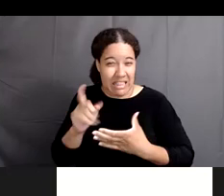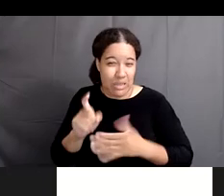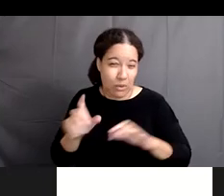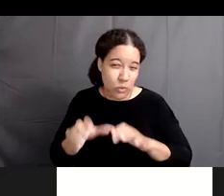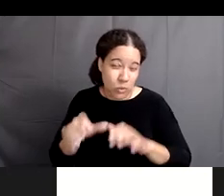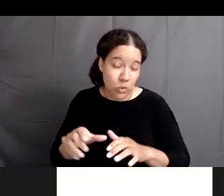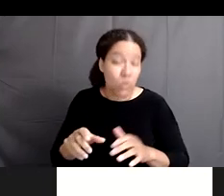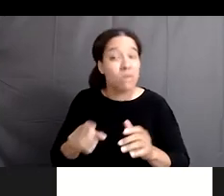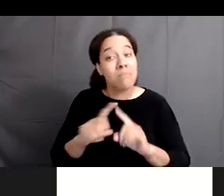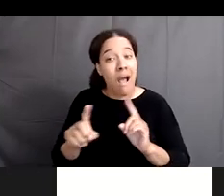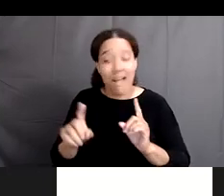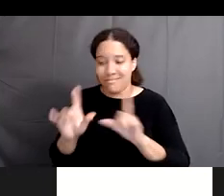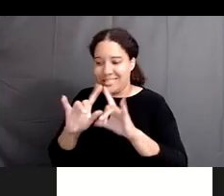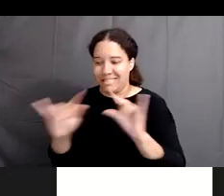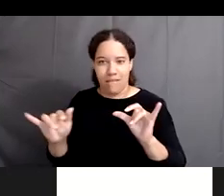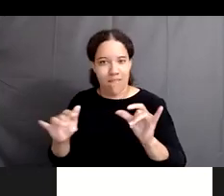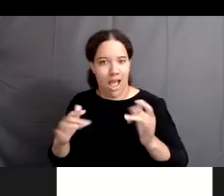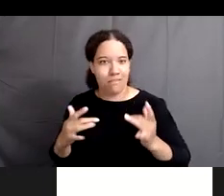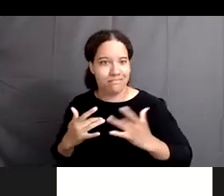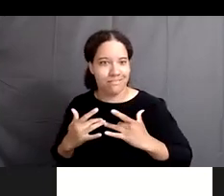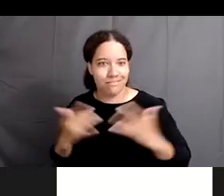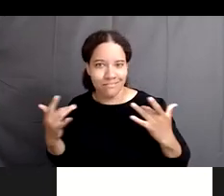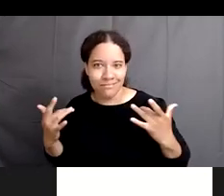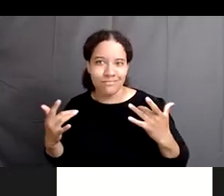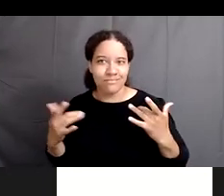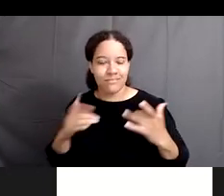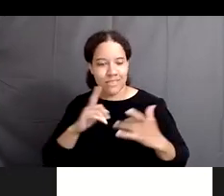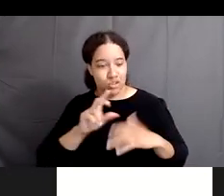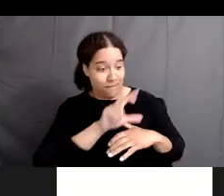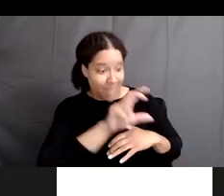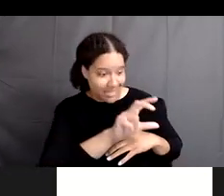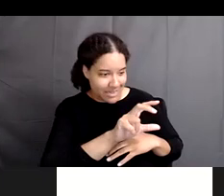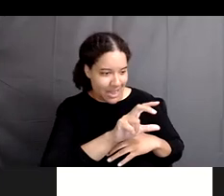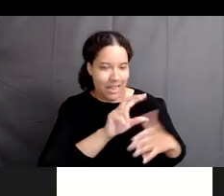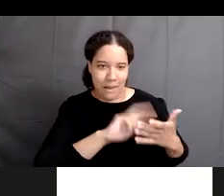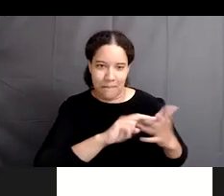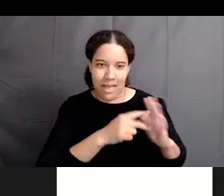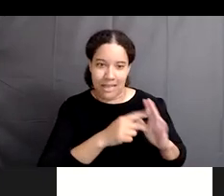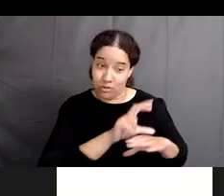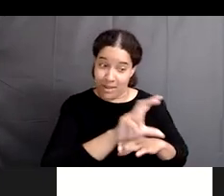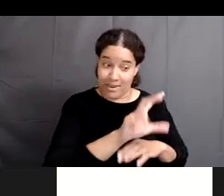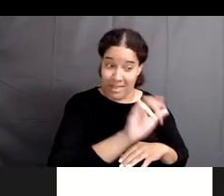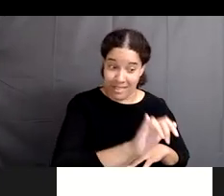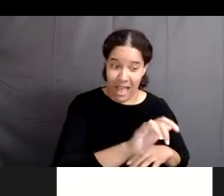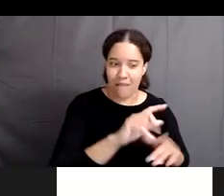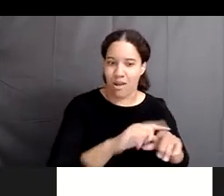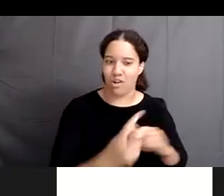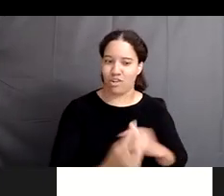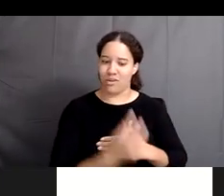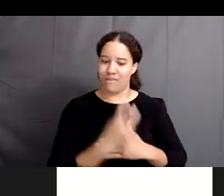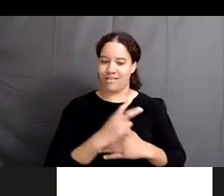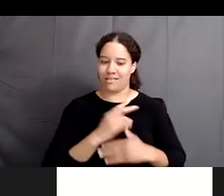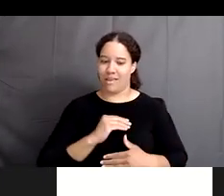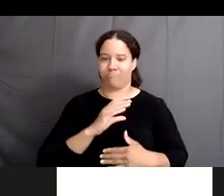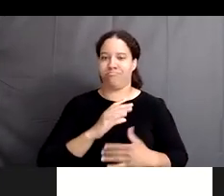it's exciting too, because you're investing in yourself. You're investing in the cooperative, but you're investing in yourself. So it's